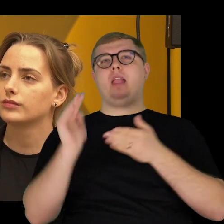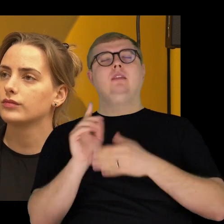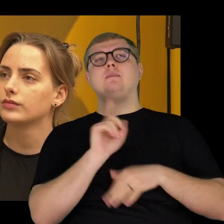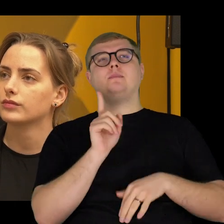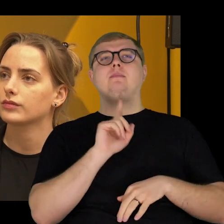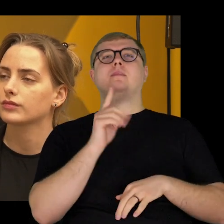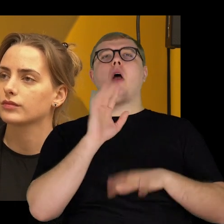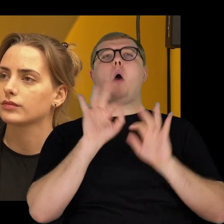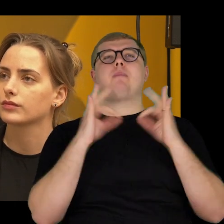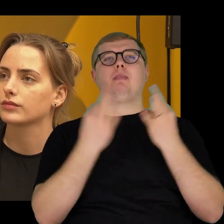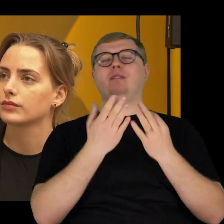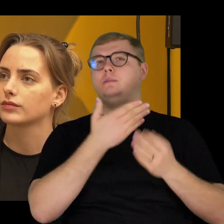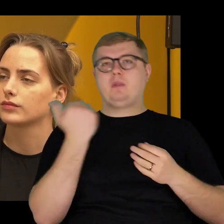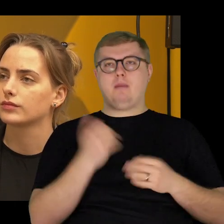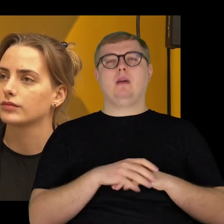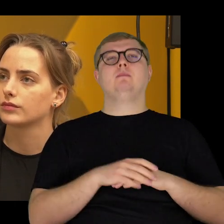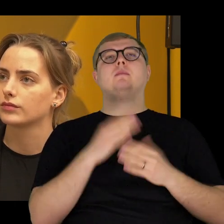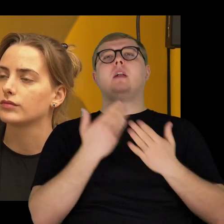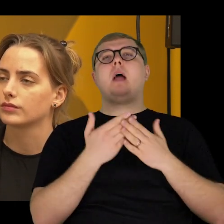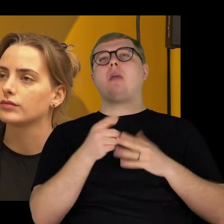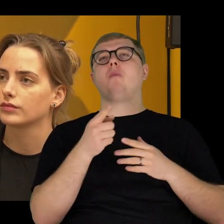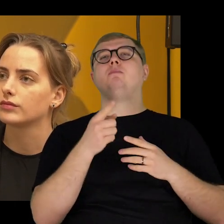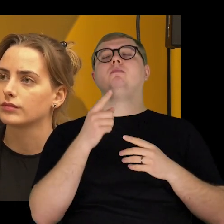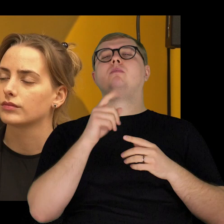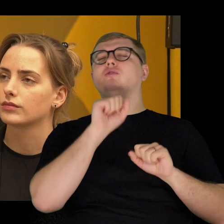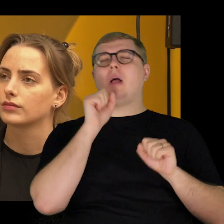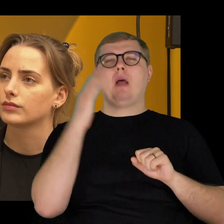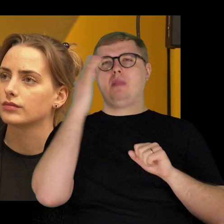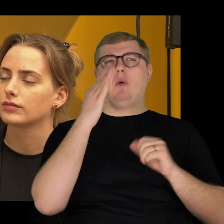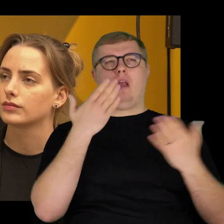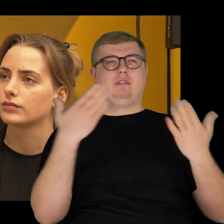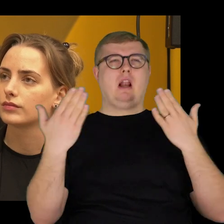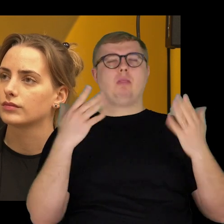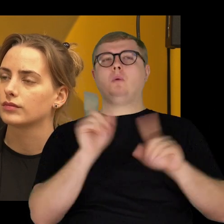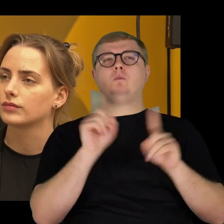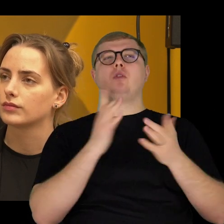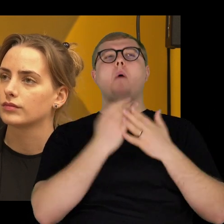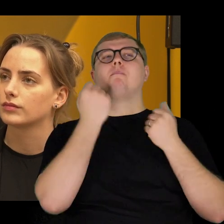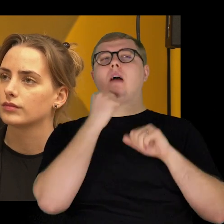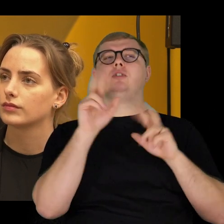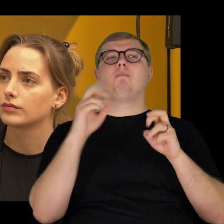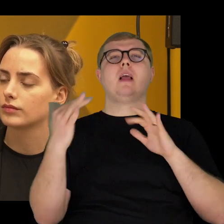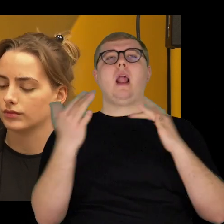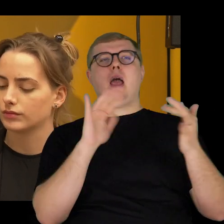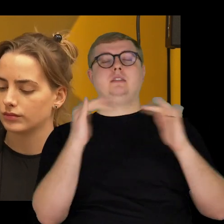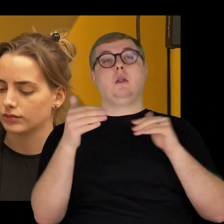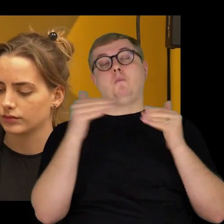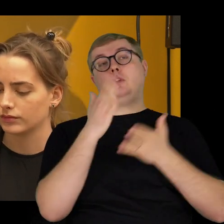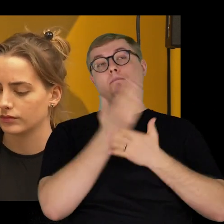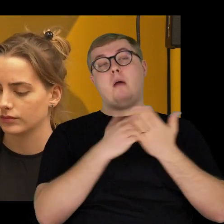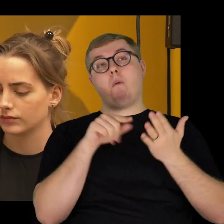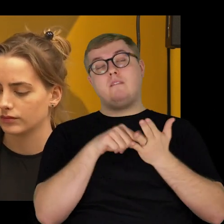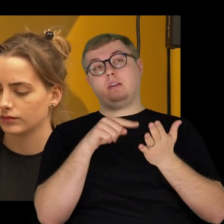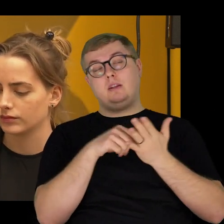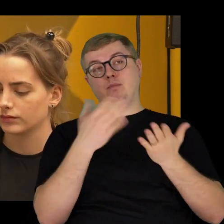no objectivity and it shouldn't be any relativity, but there is like maybe something like relationality, and that's maybe the mapping